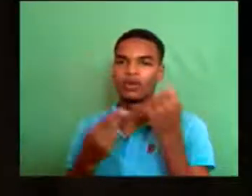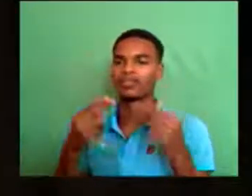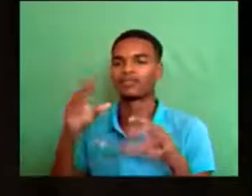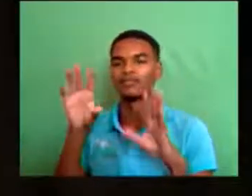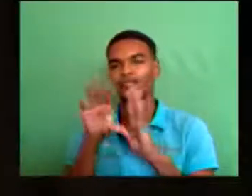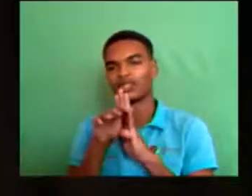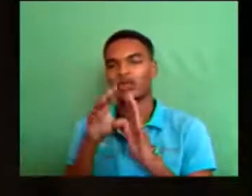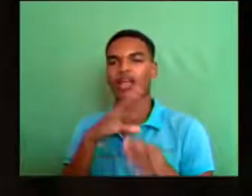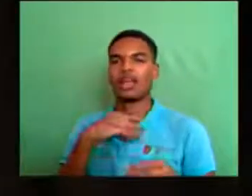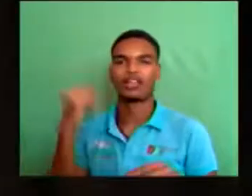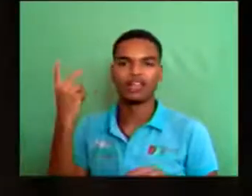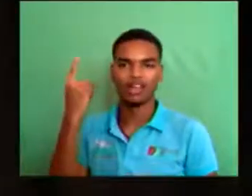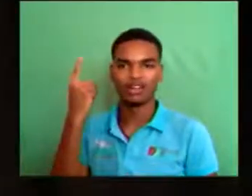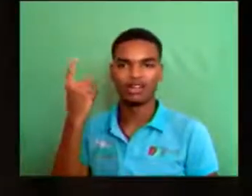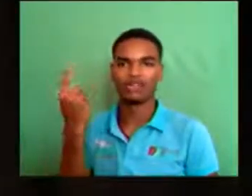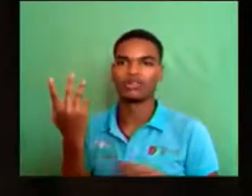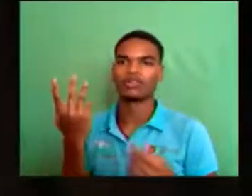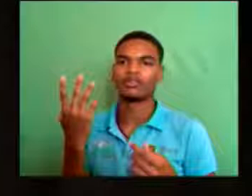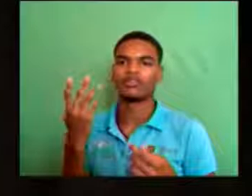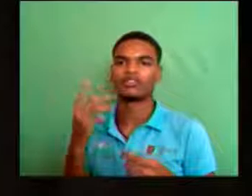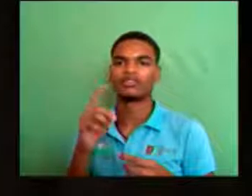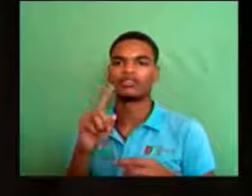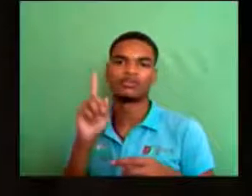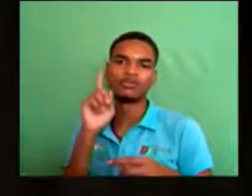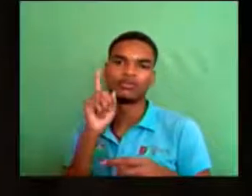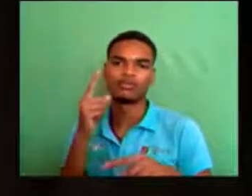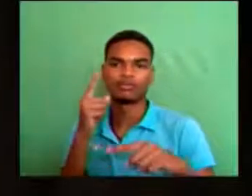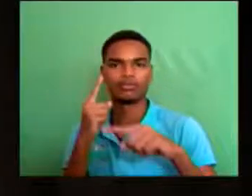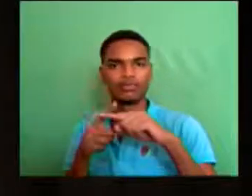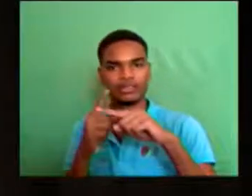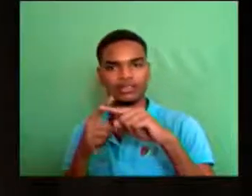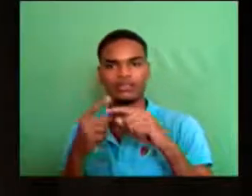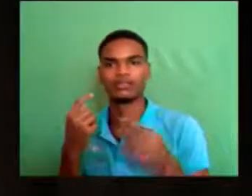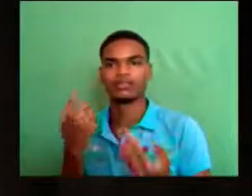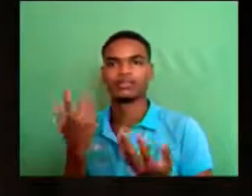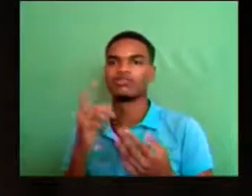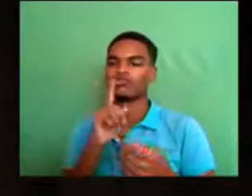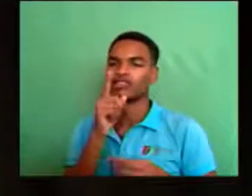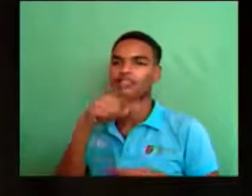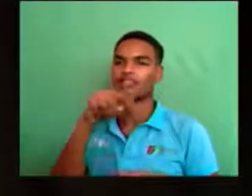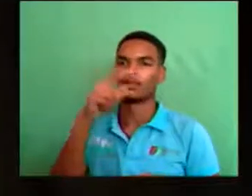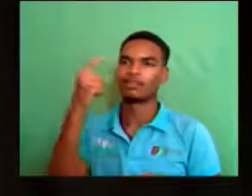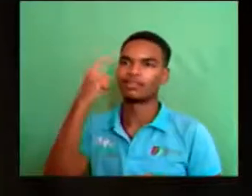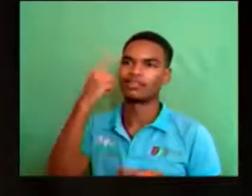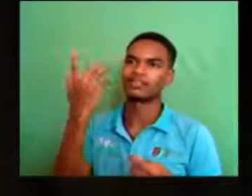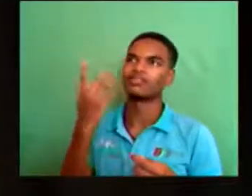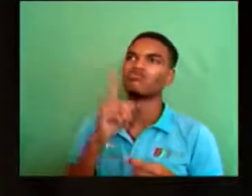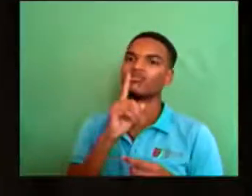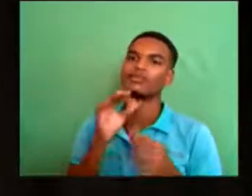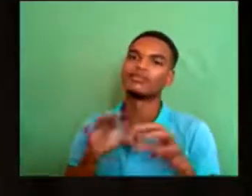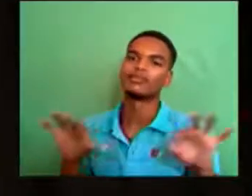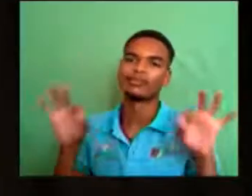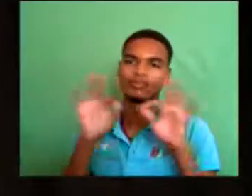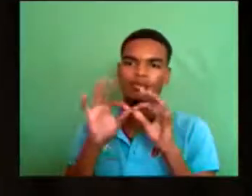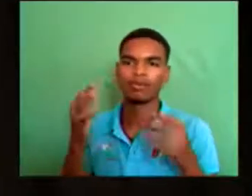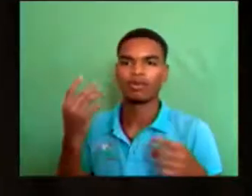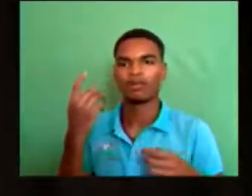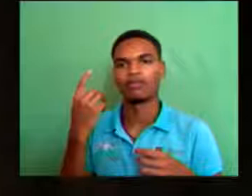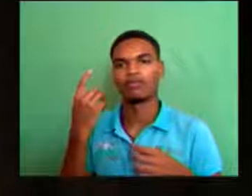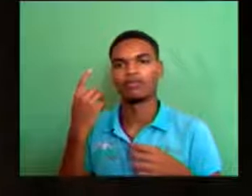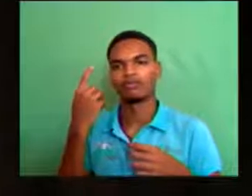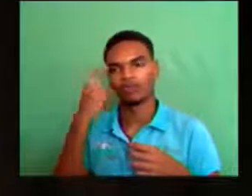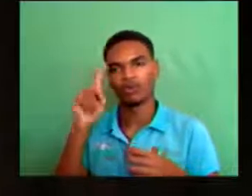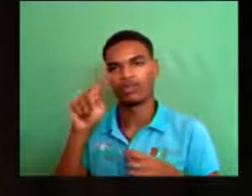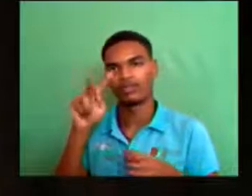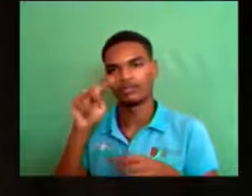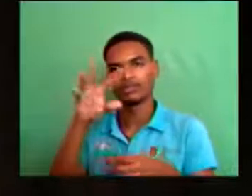positivity, or that they considered it important in their next buy as far as a TV set, it was as high